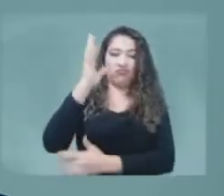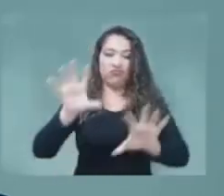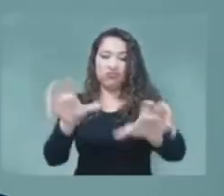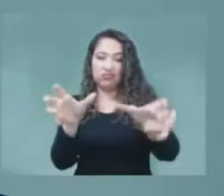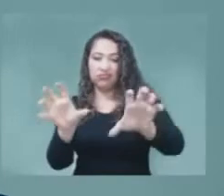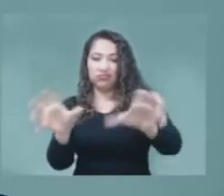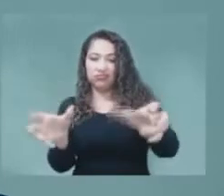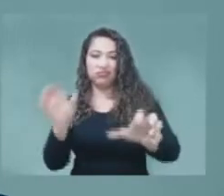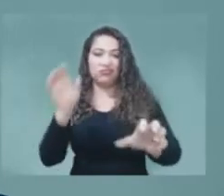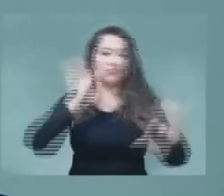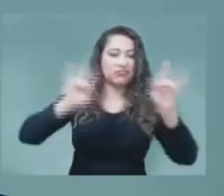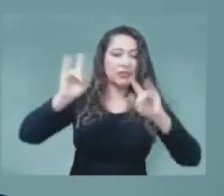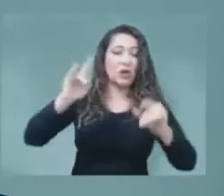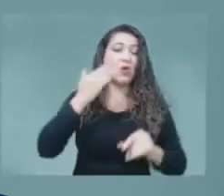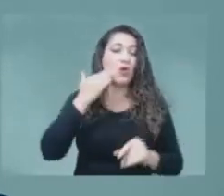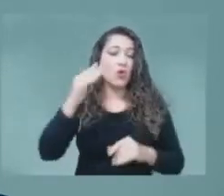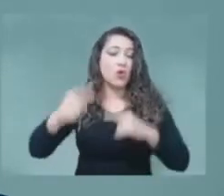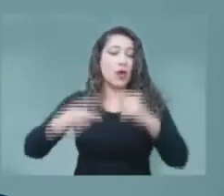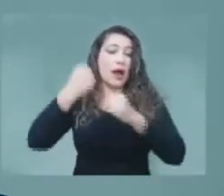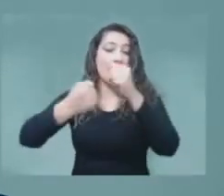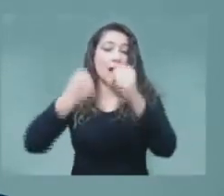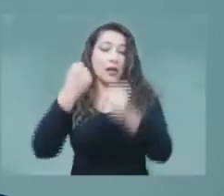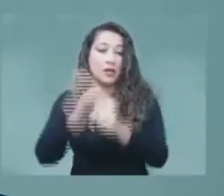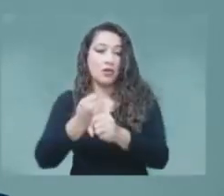will take place in